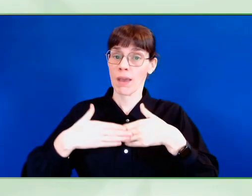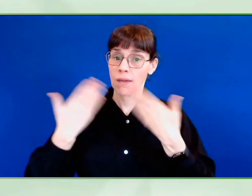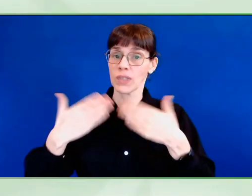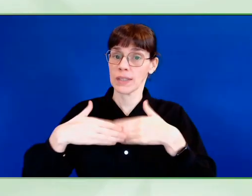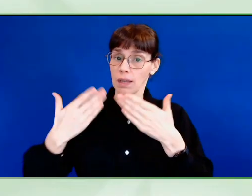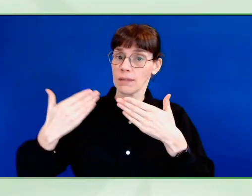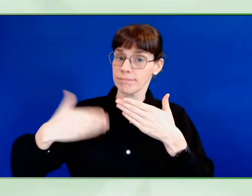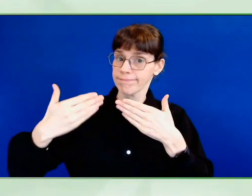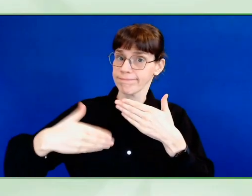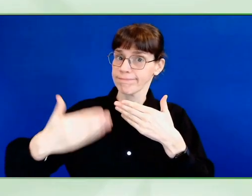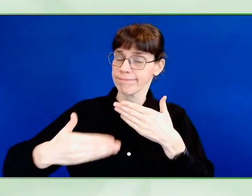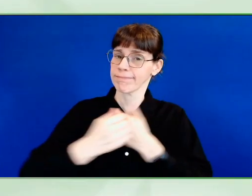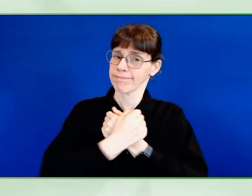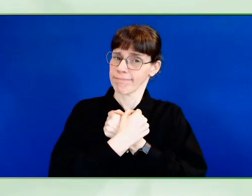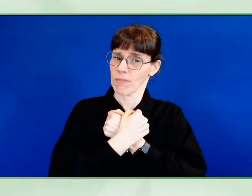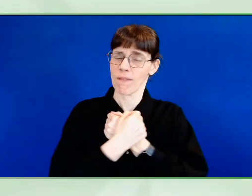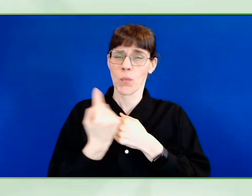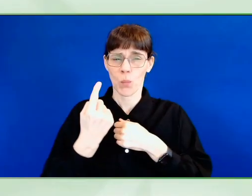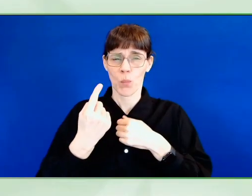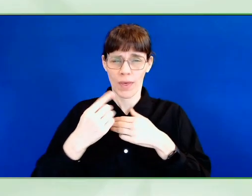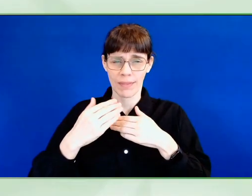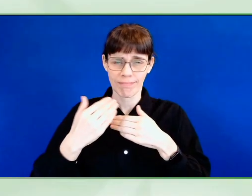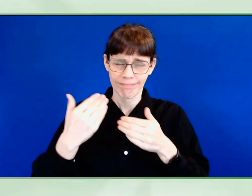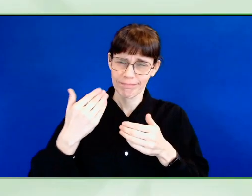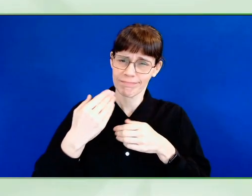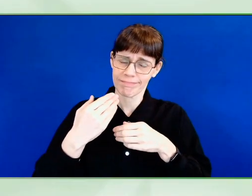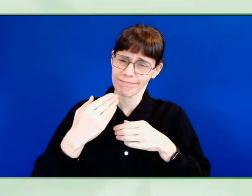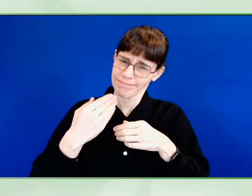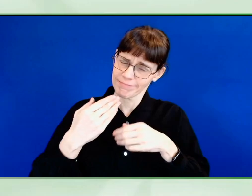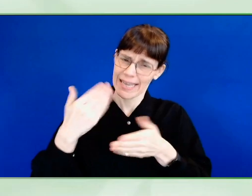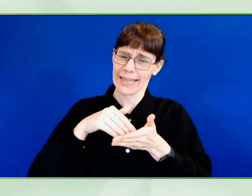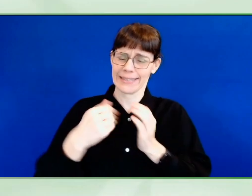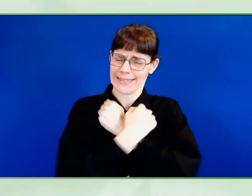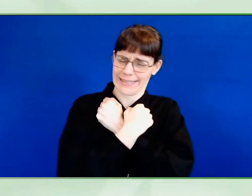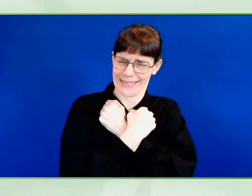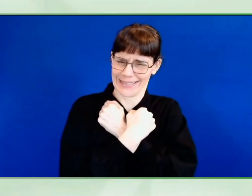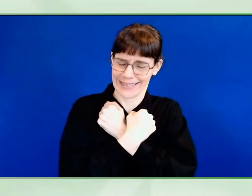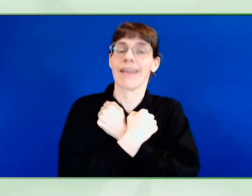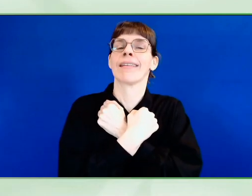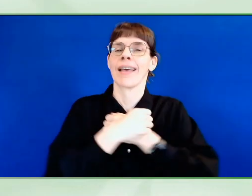Give it one more squeeze if you are hugging yourself, and then release.